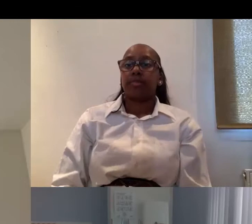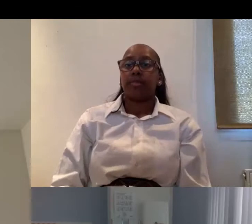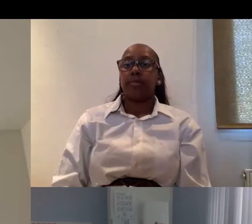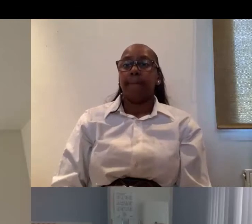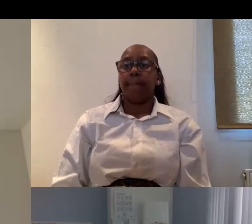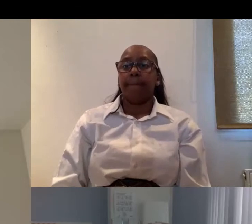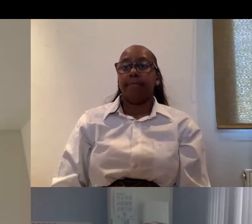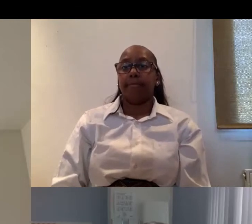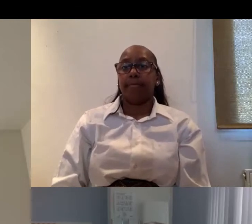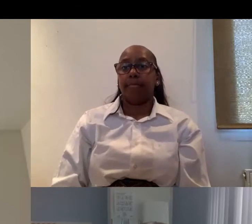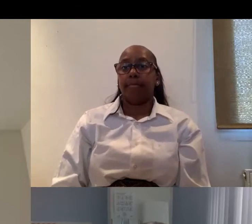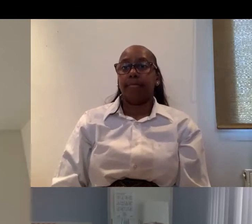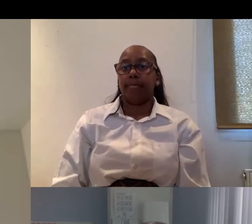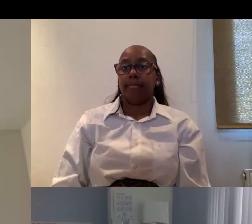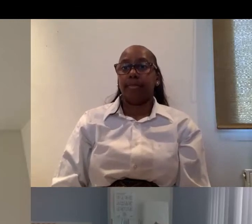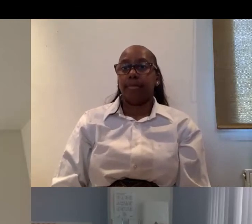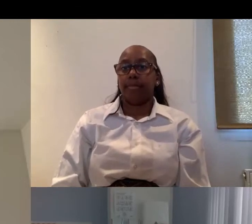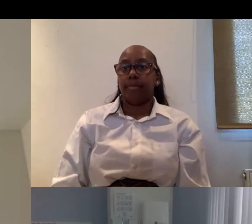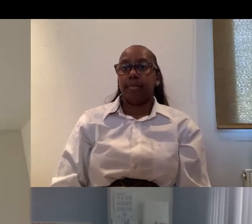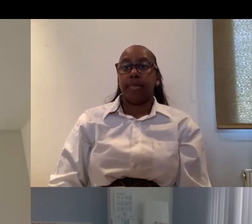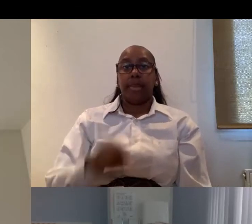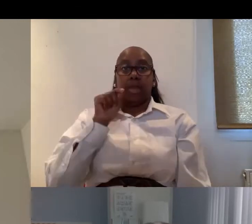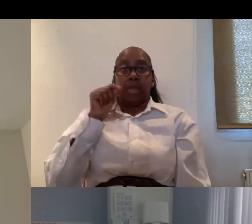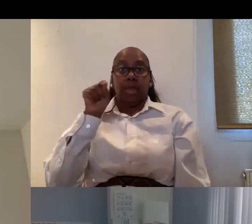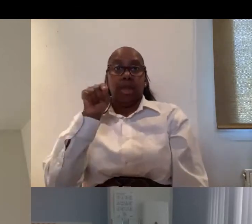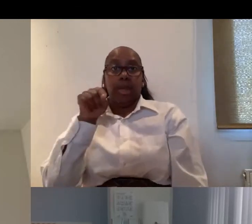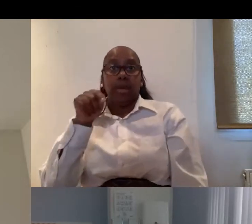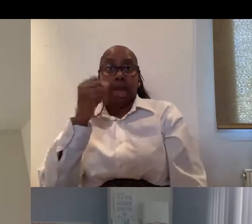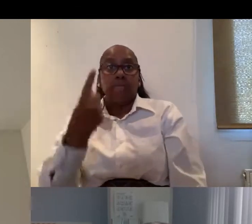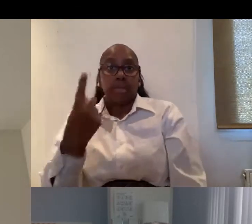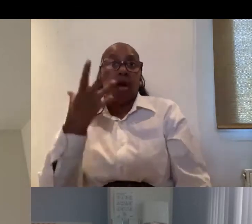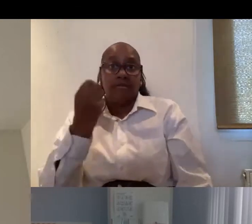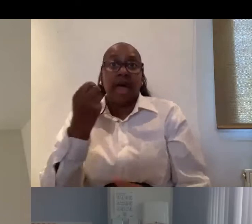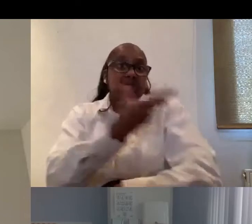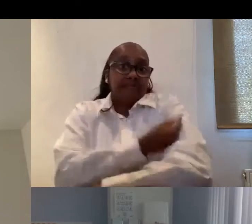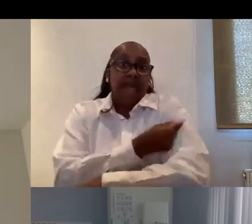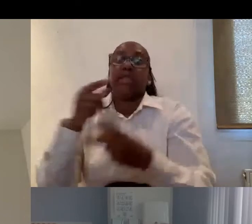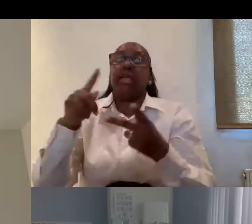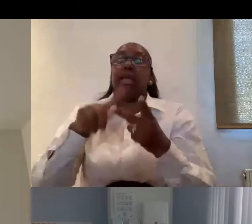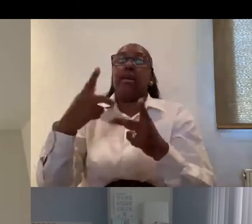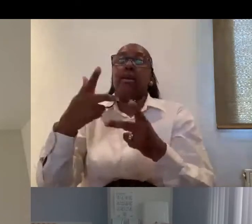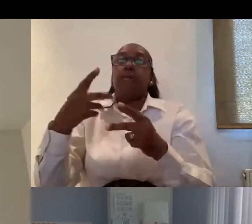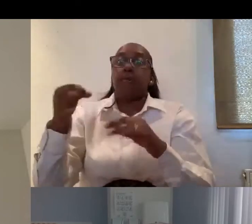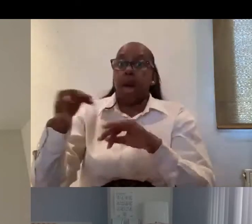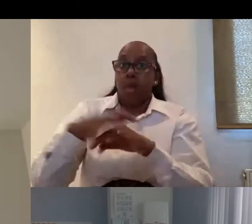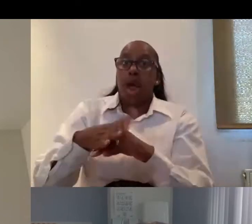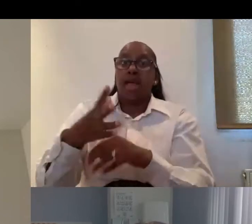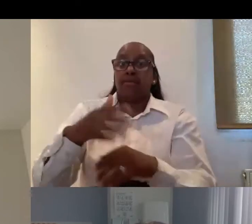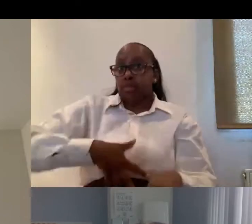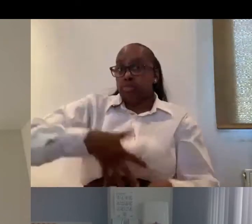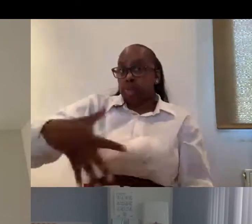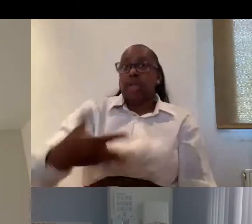should probably say at this point that I've had the vaccine. My wife, who's pregnant at the moment, she's had the